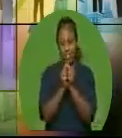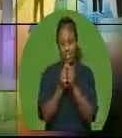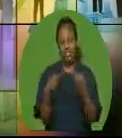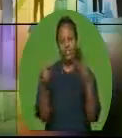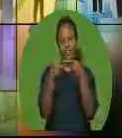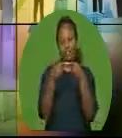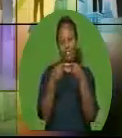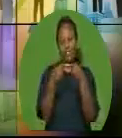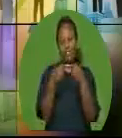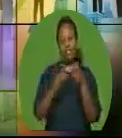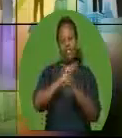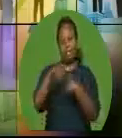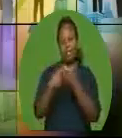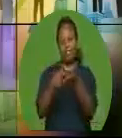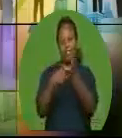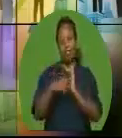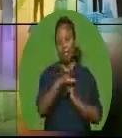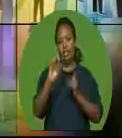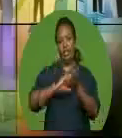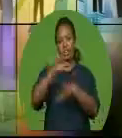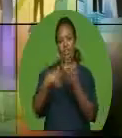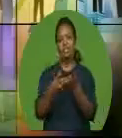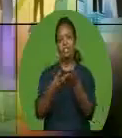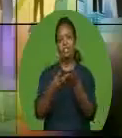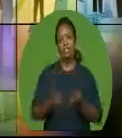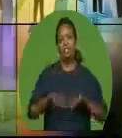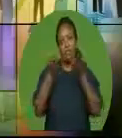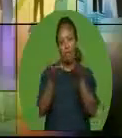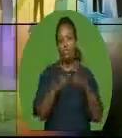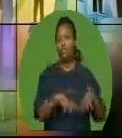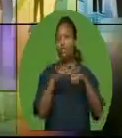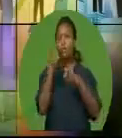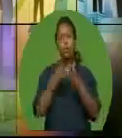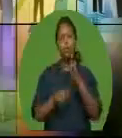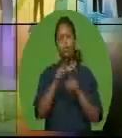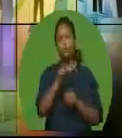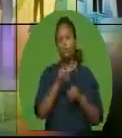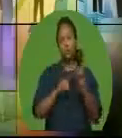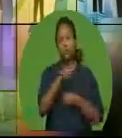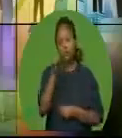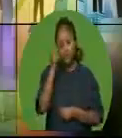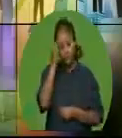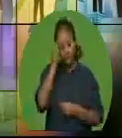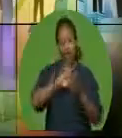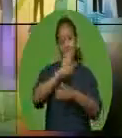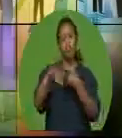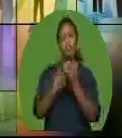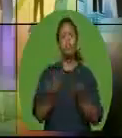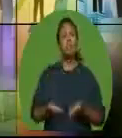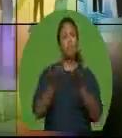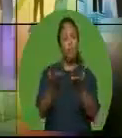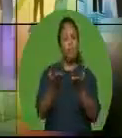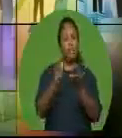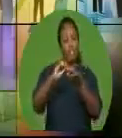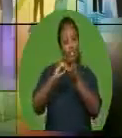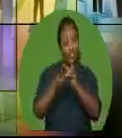of aggregate demand and aggregate supply. Students, what do you think is aggregate